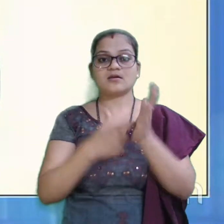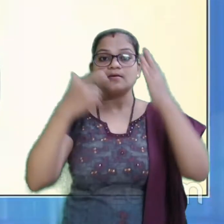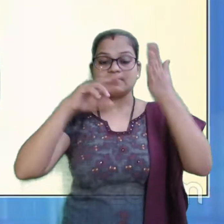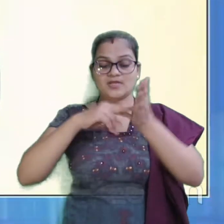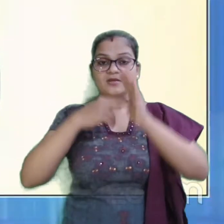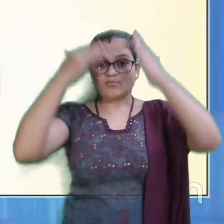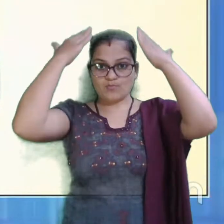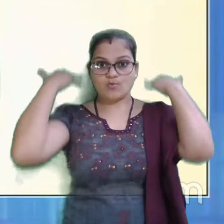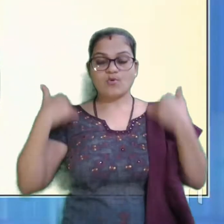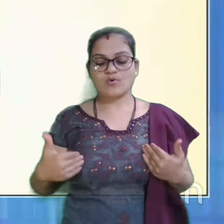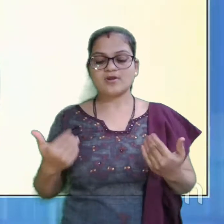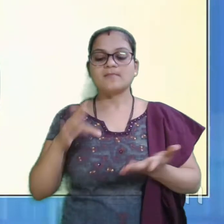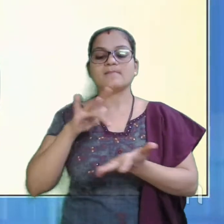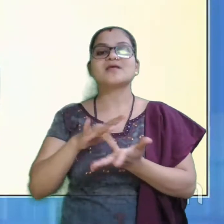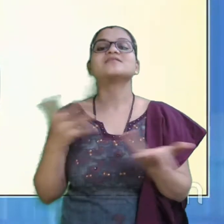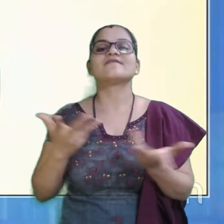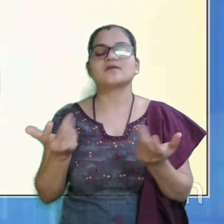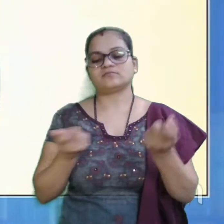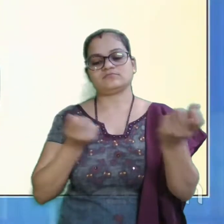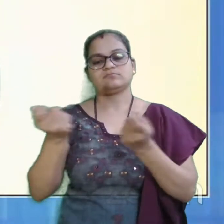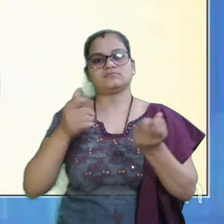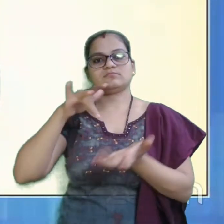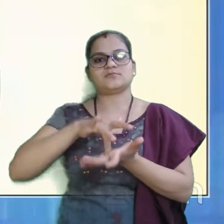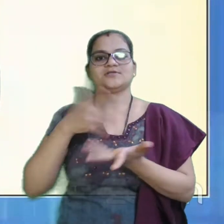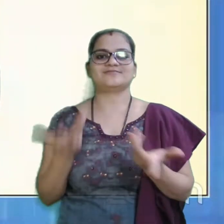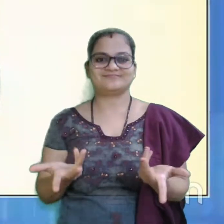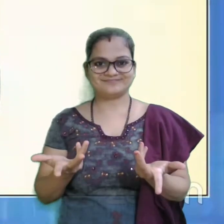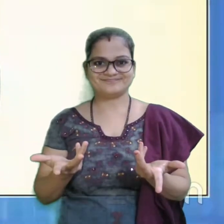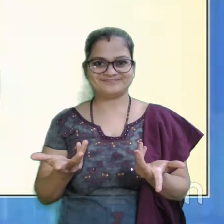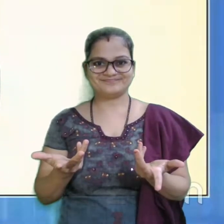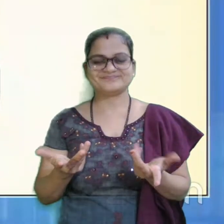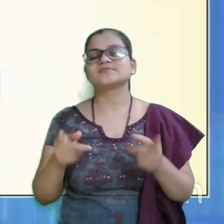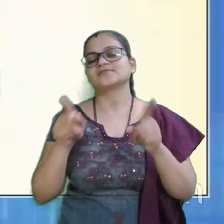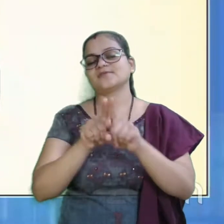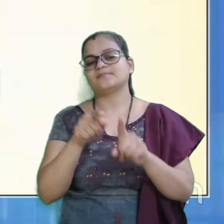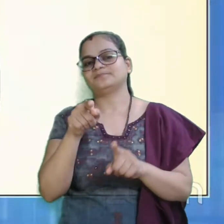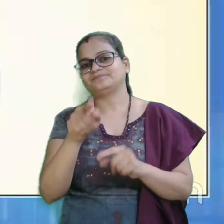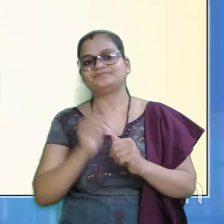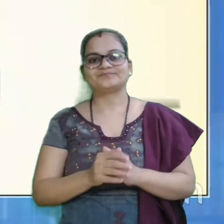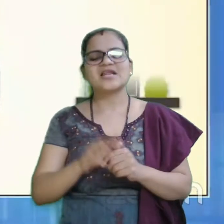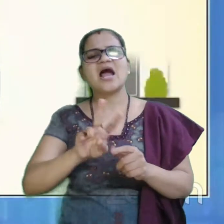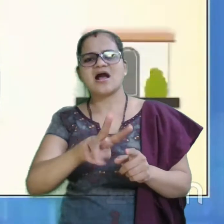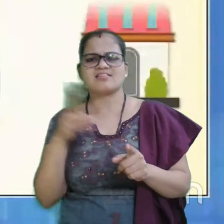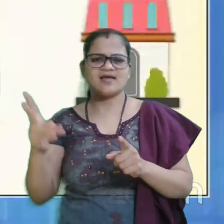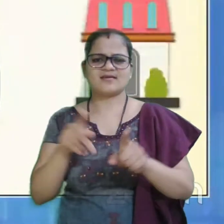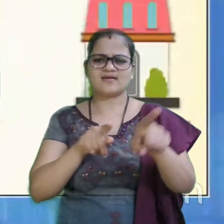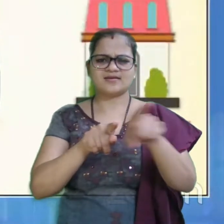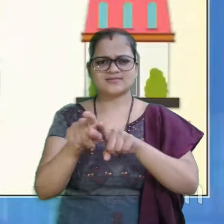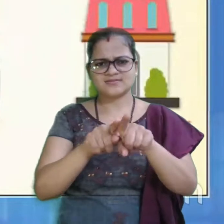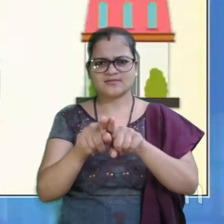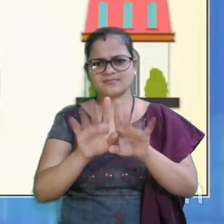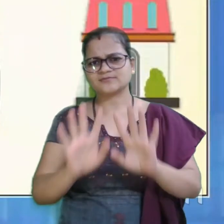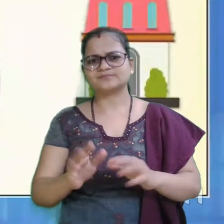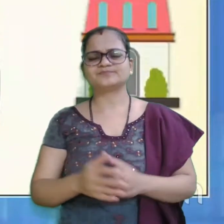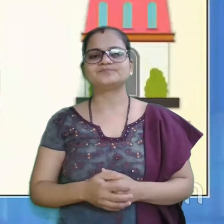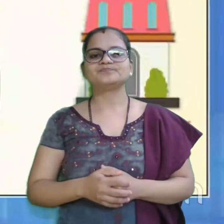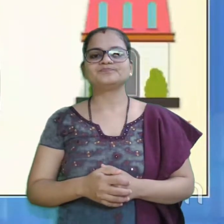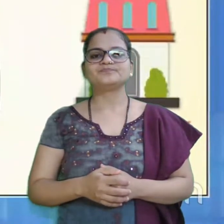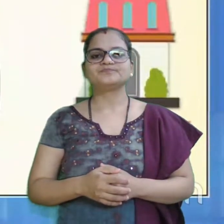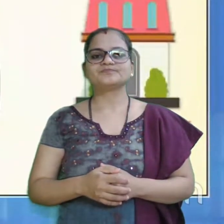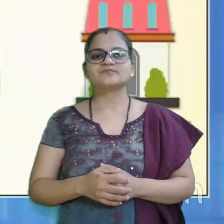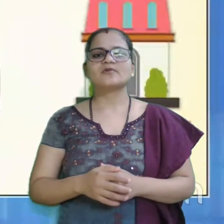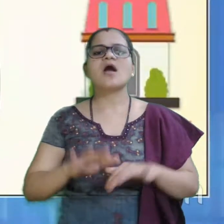We will be seeing later on that where exactly the position of the soul is in this body. Next, we